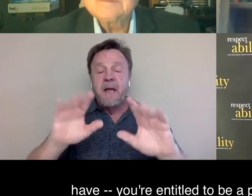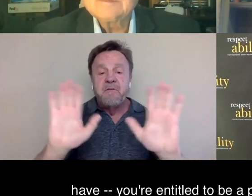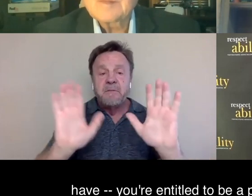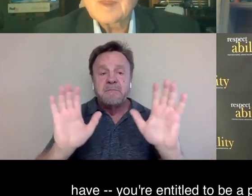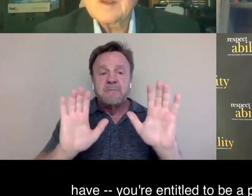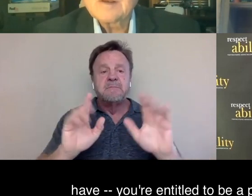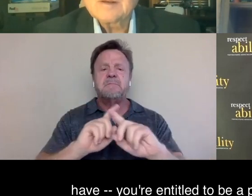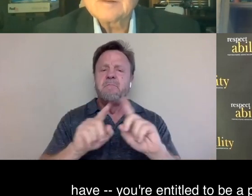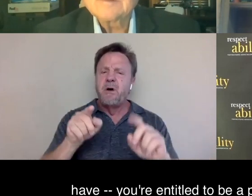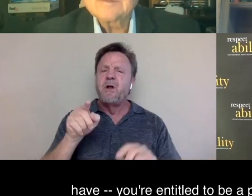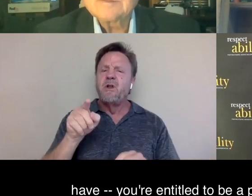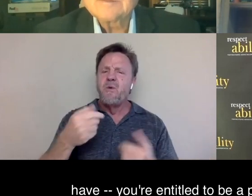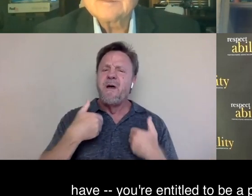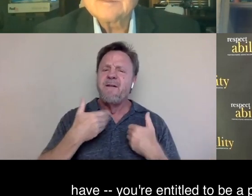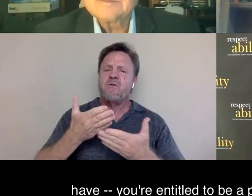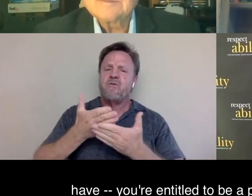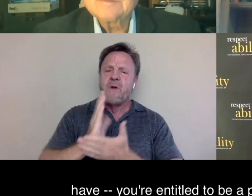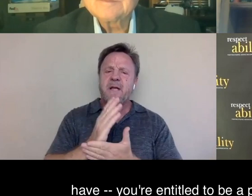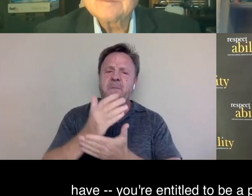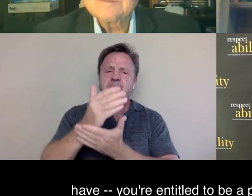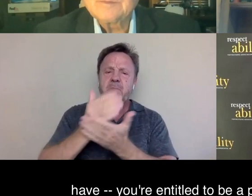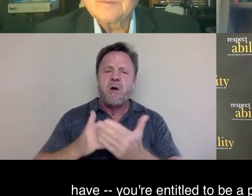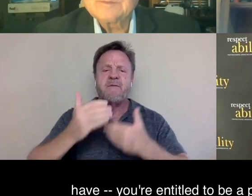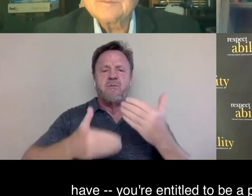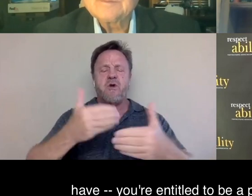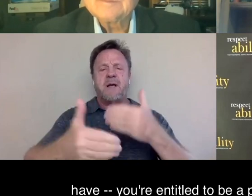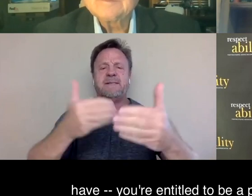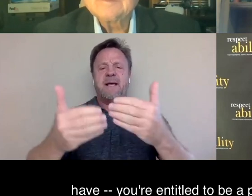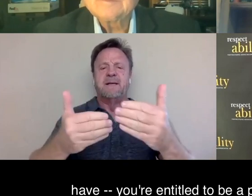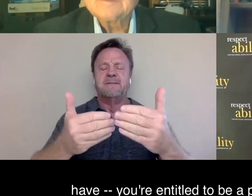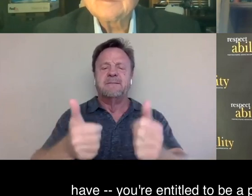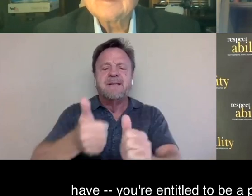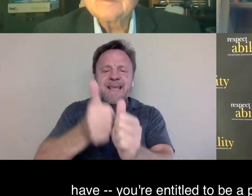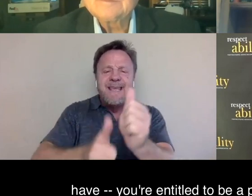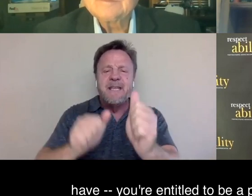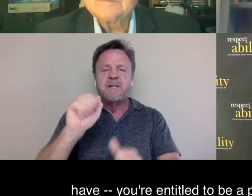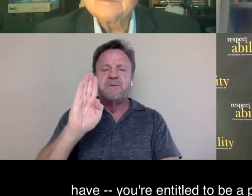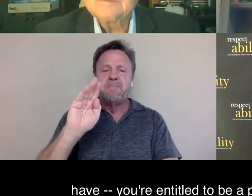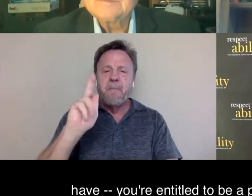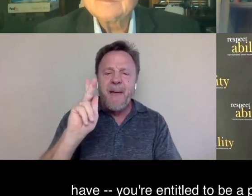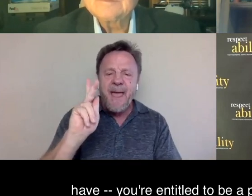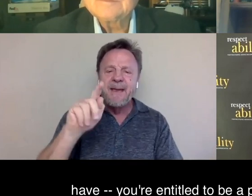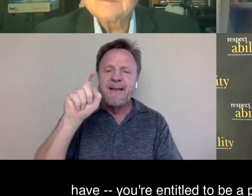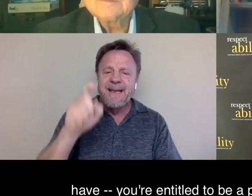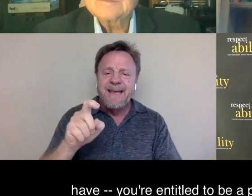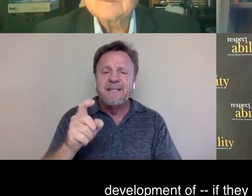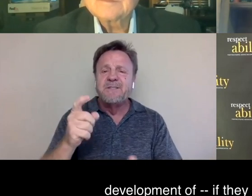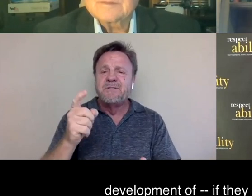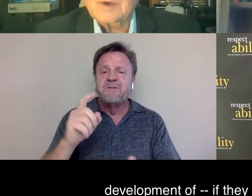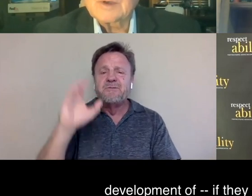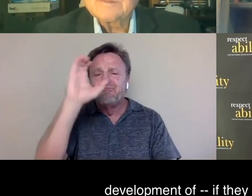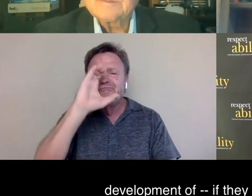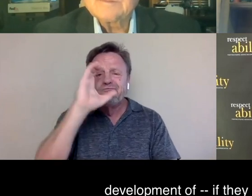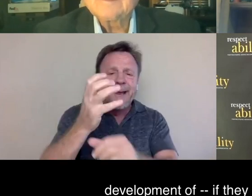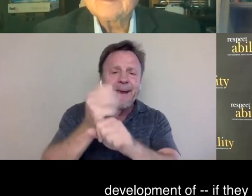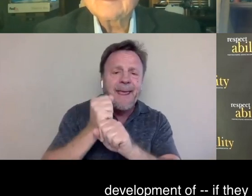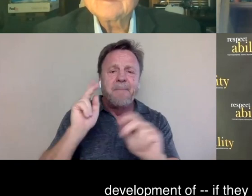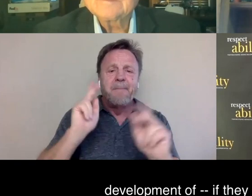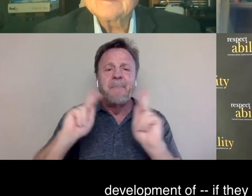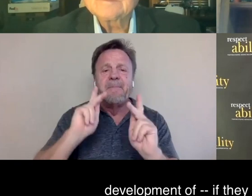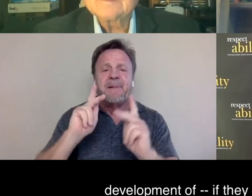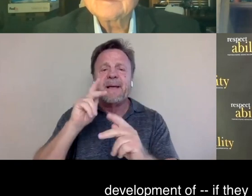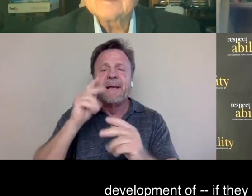You're entitled to be a part of the process. Every bank needs to seek public input in their development